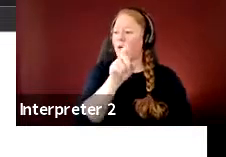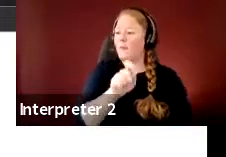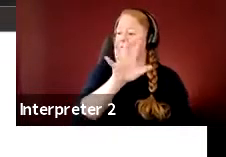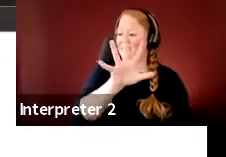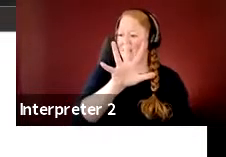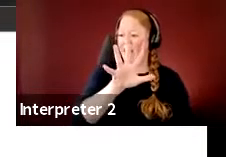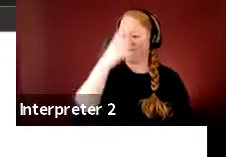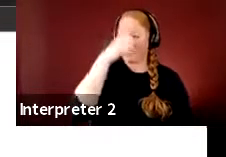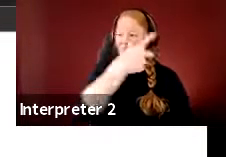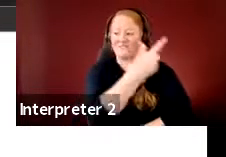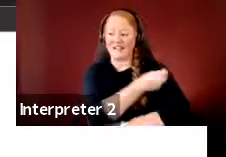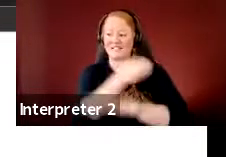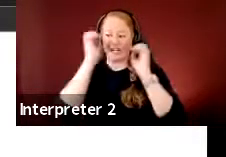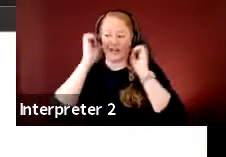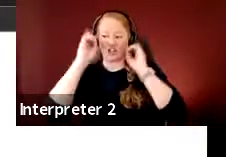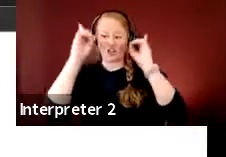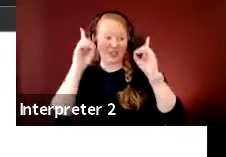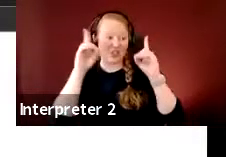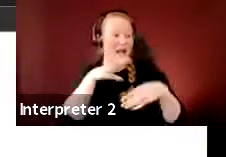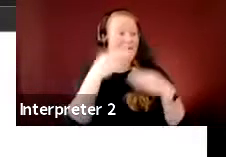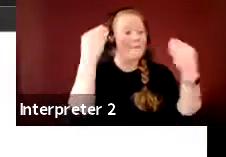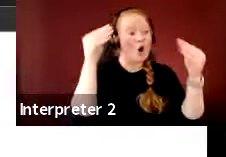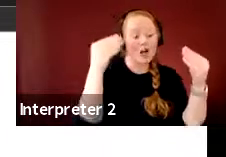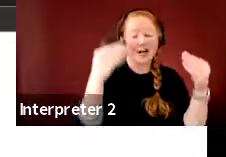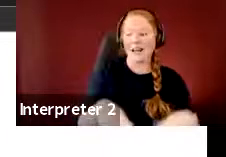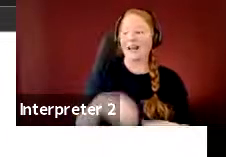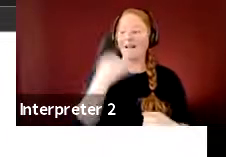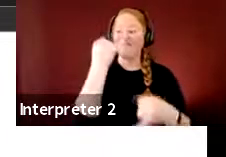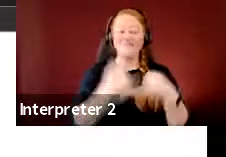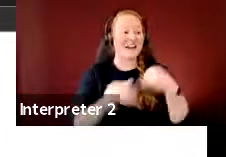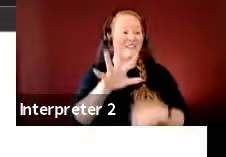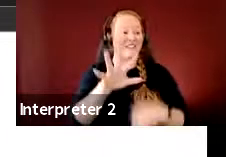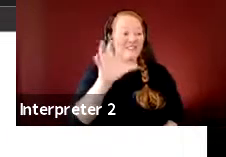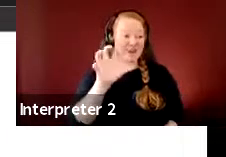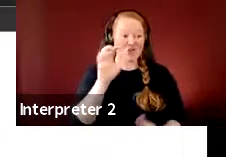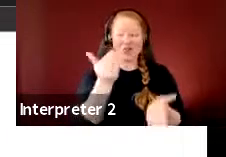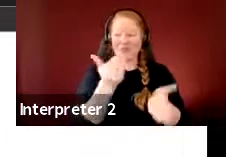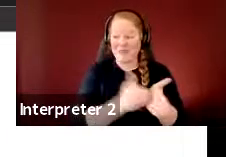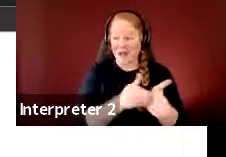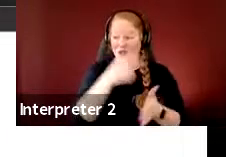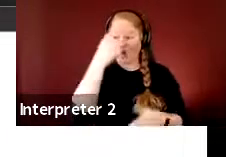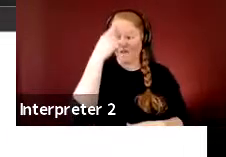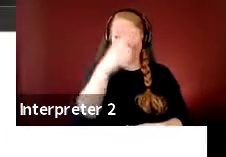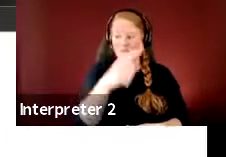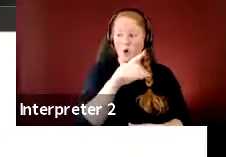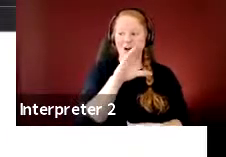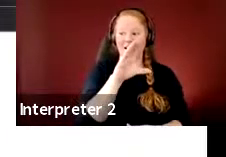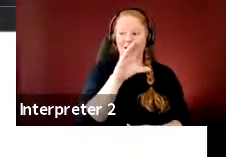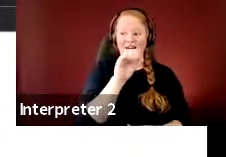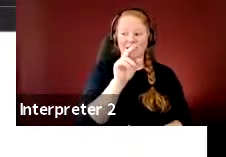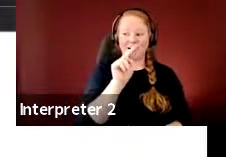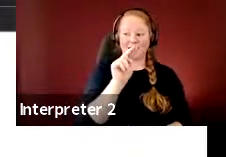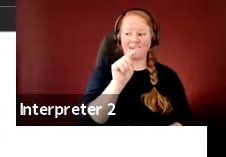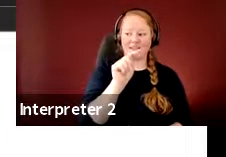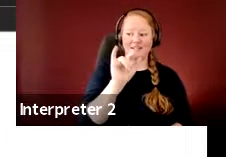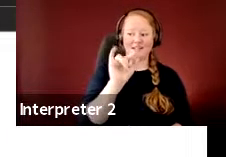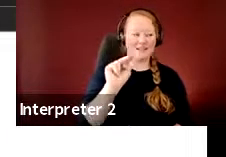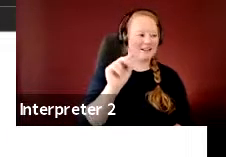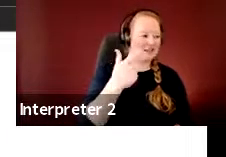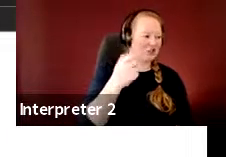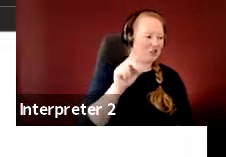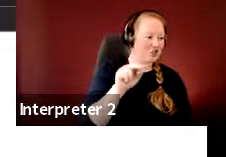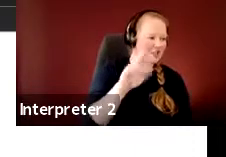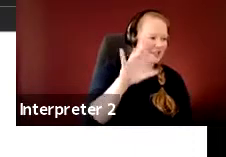500,000 going to contingency. So our grand total is 9.65 million on priority 1,